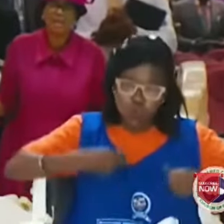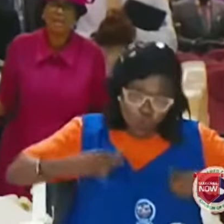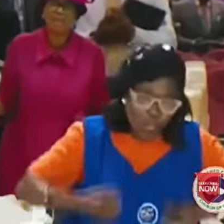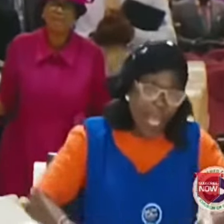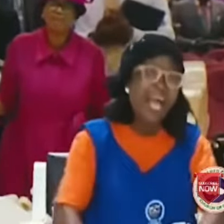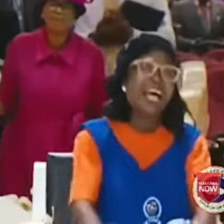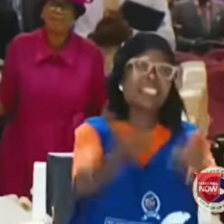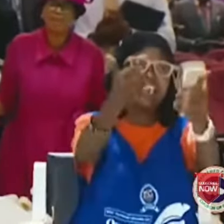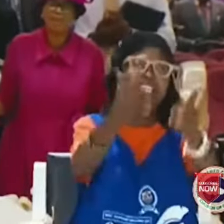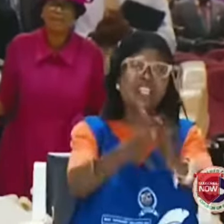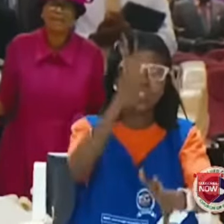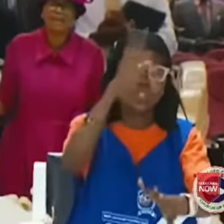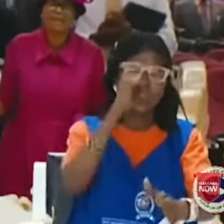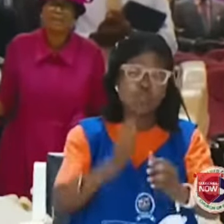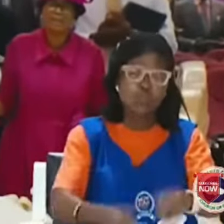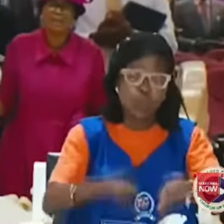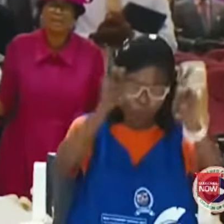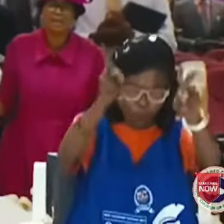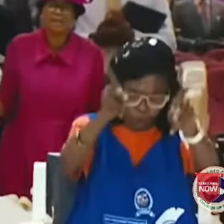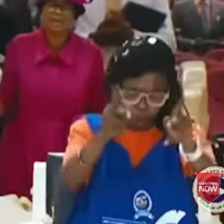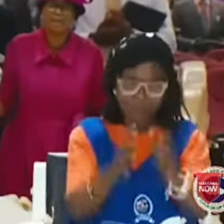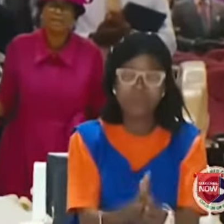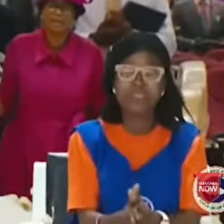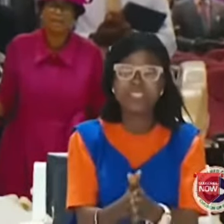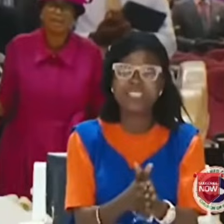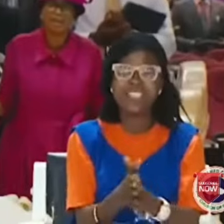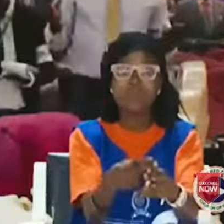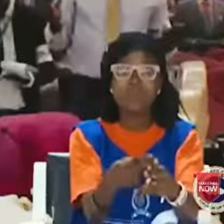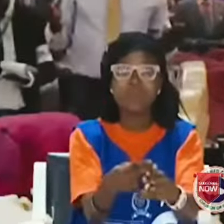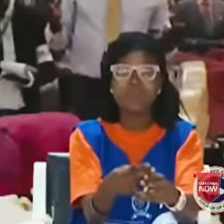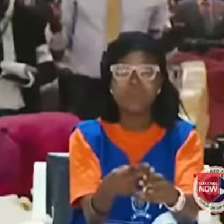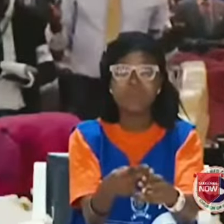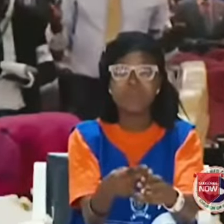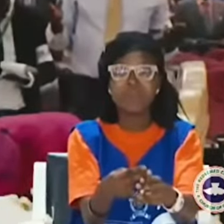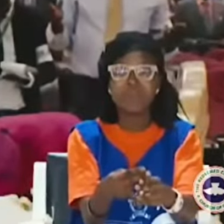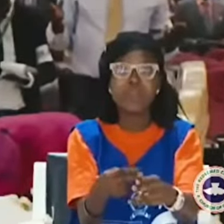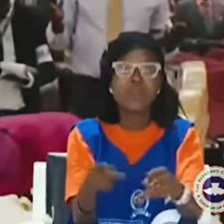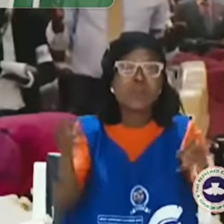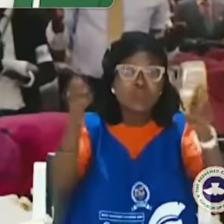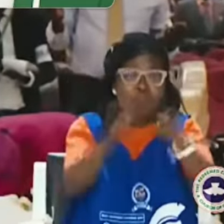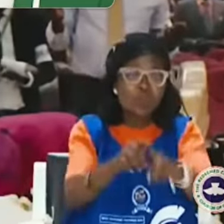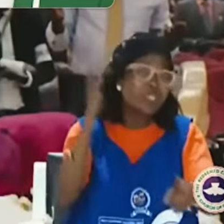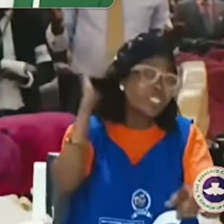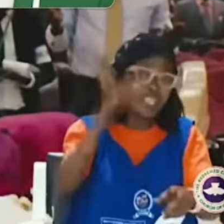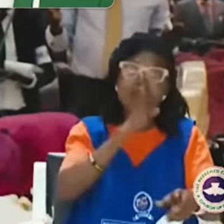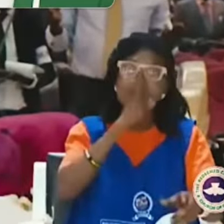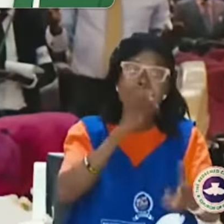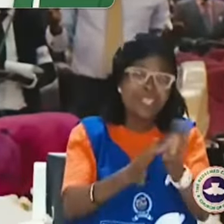So shall it be.